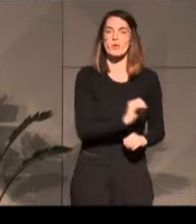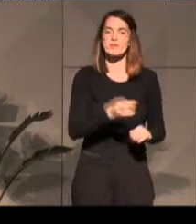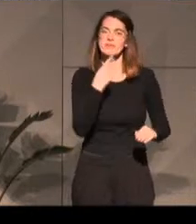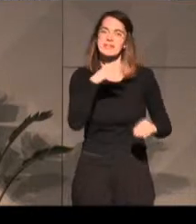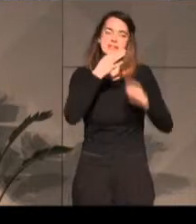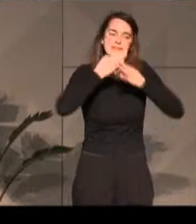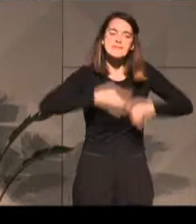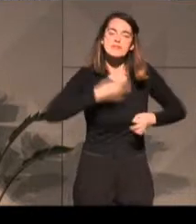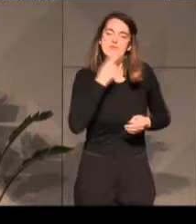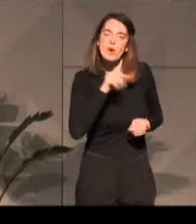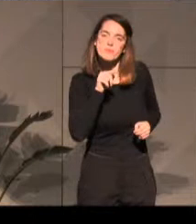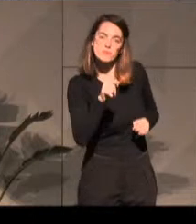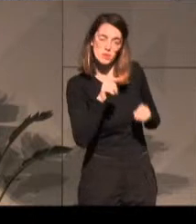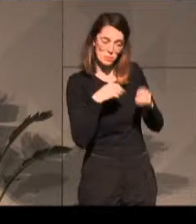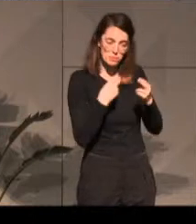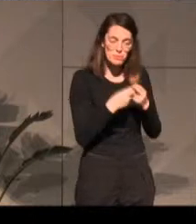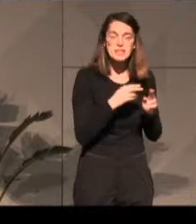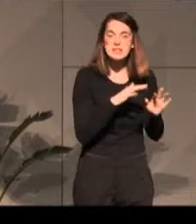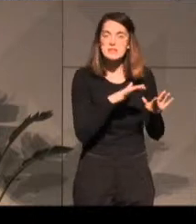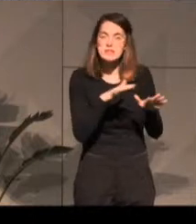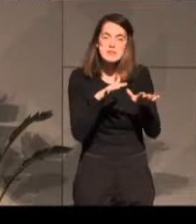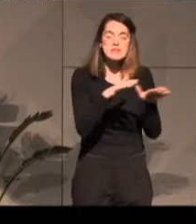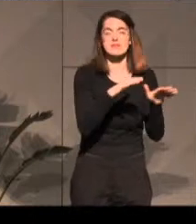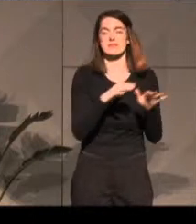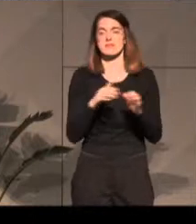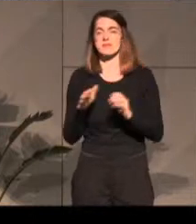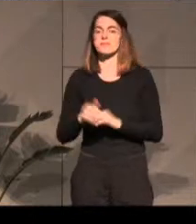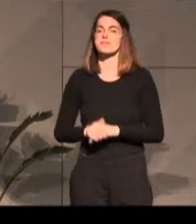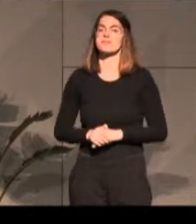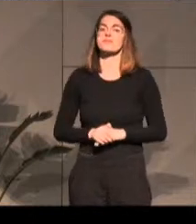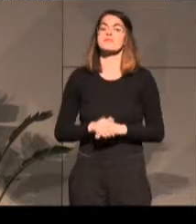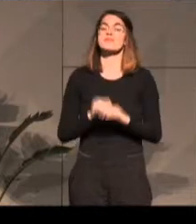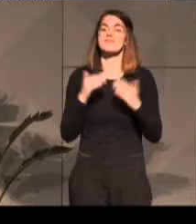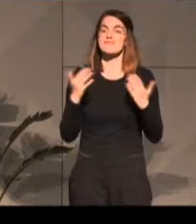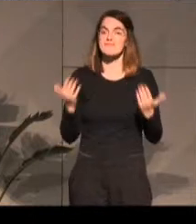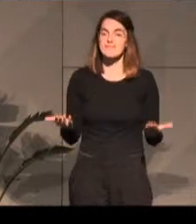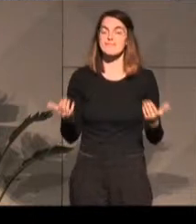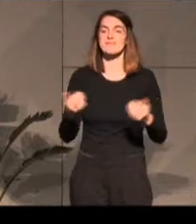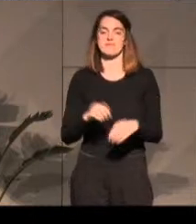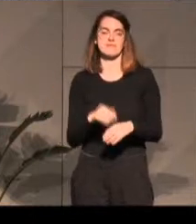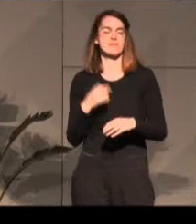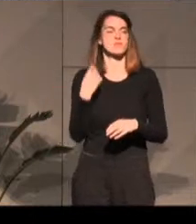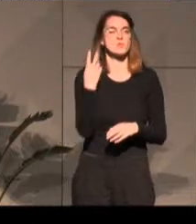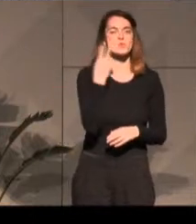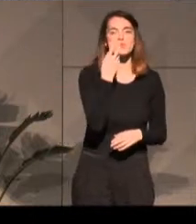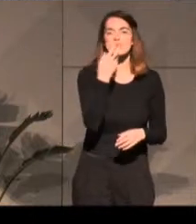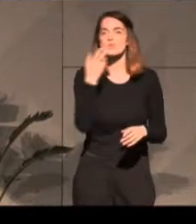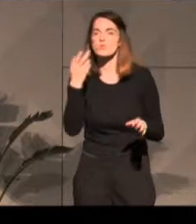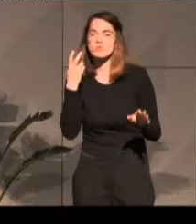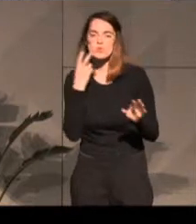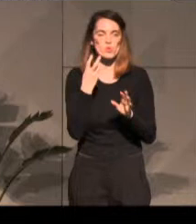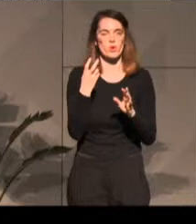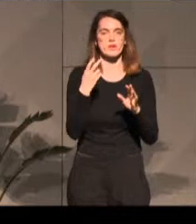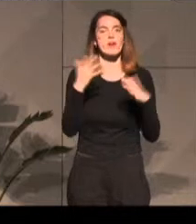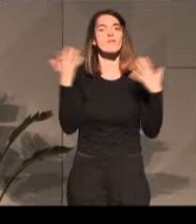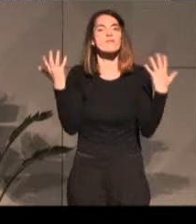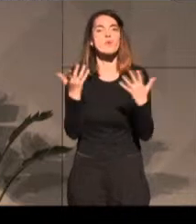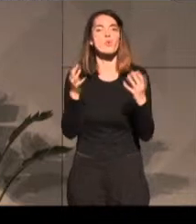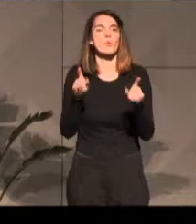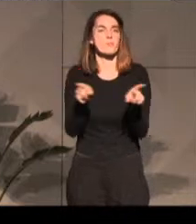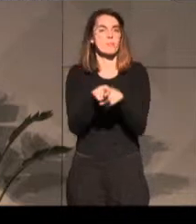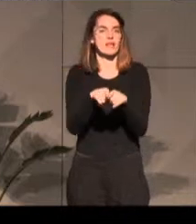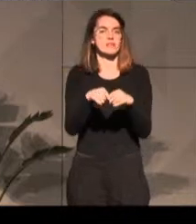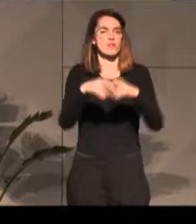or circles, these are ice flows that we looked into very thoroughly, and we were